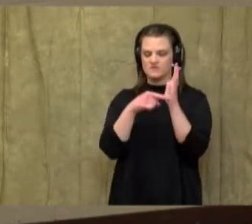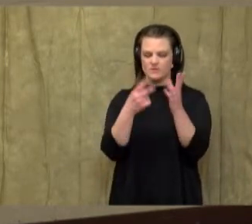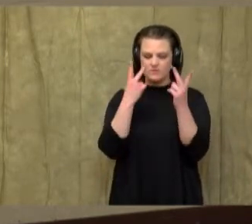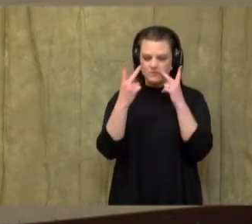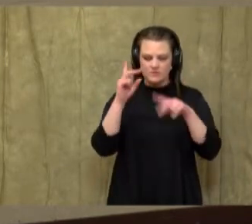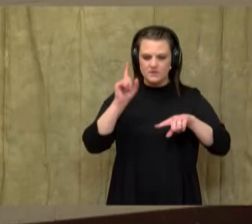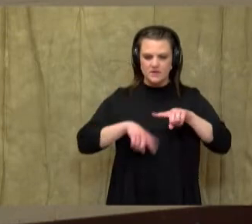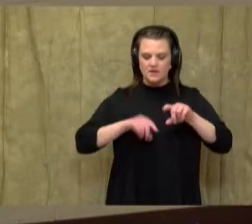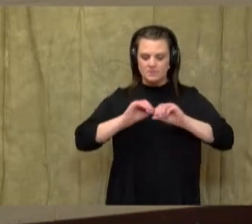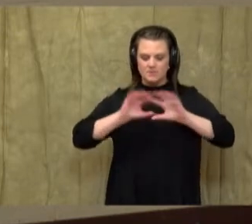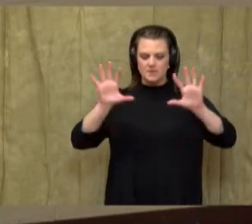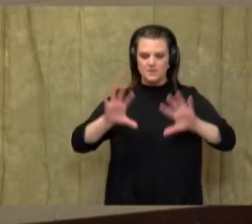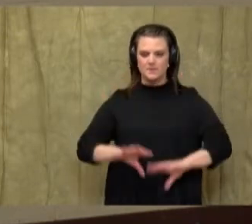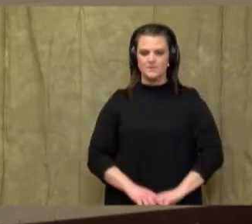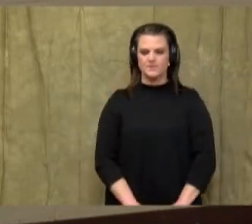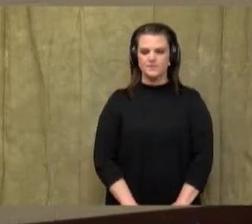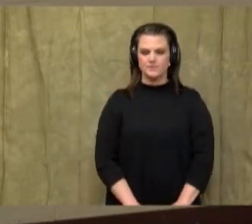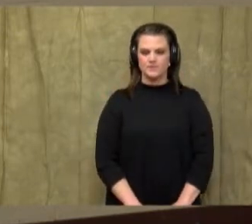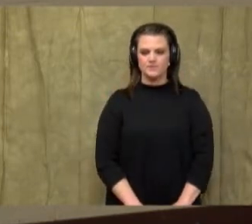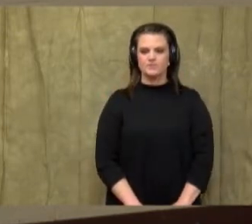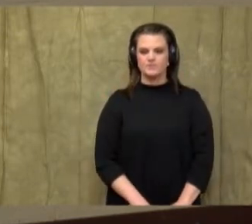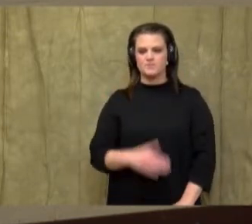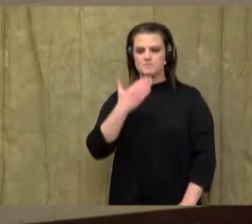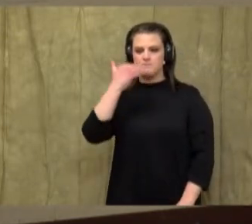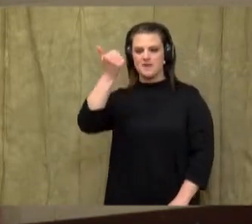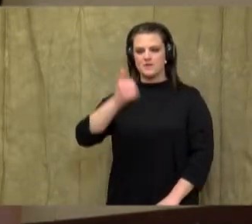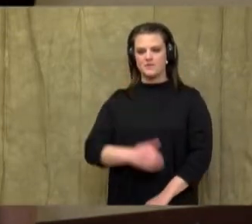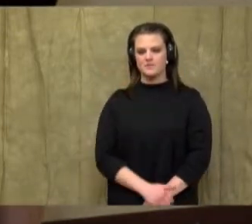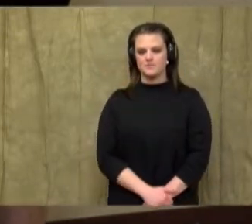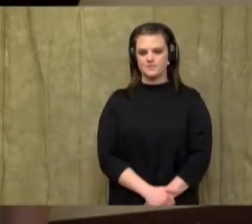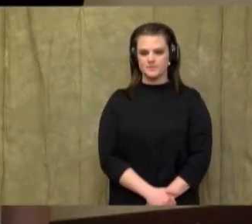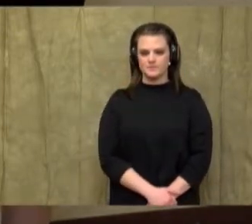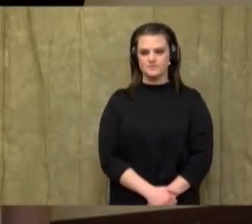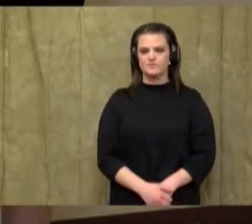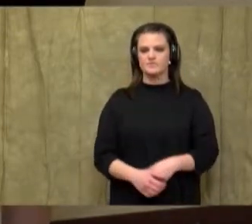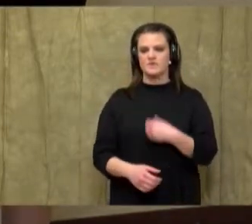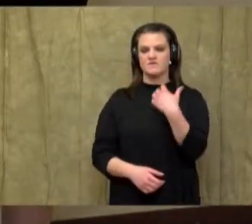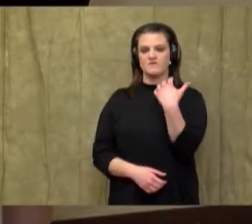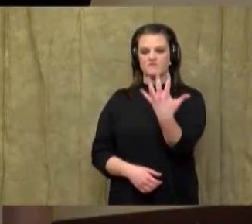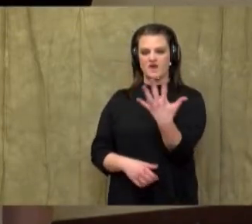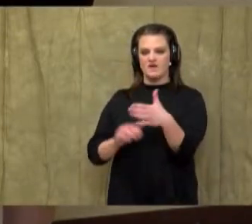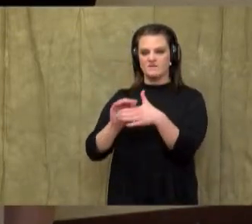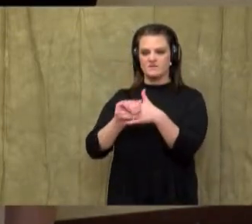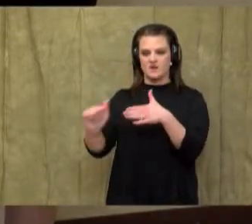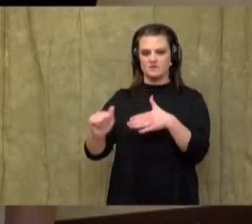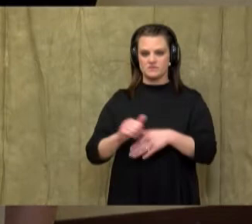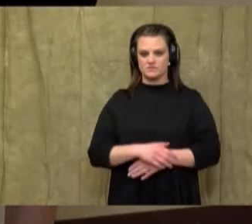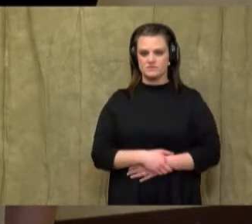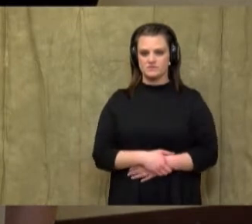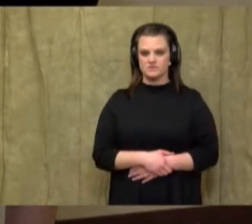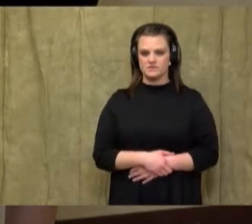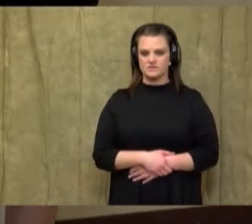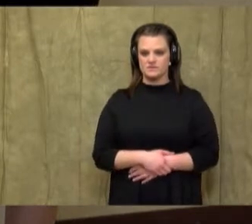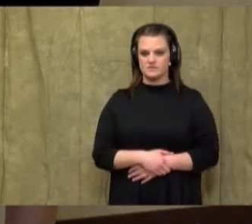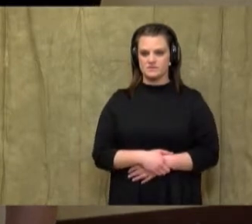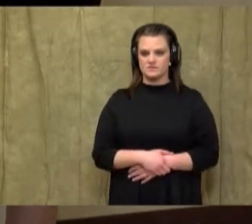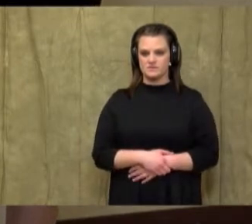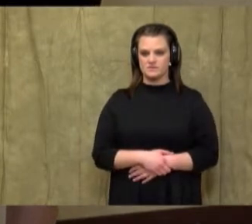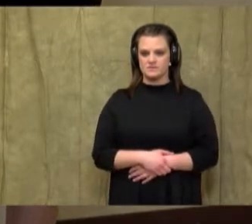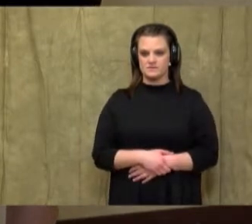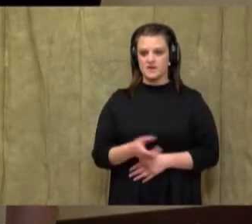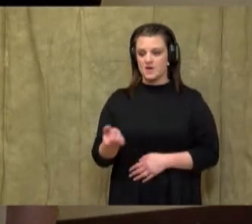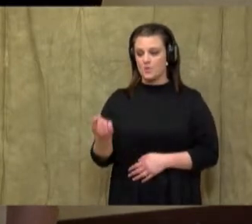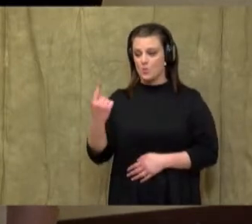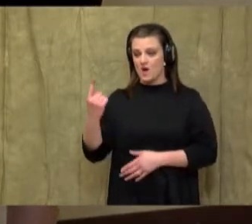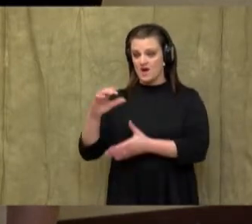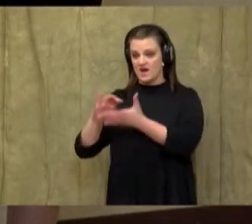me try this color. That's better. It would be $5. And notice that 1